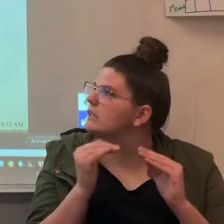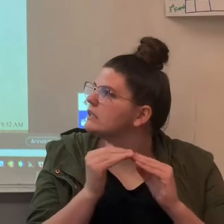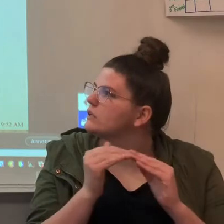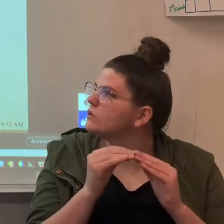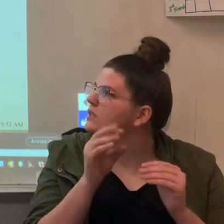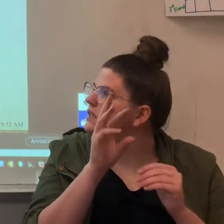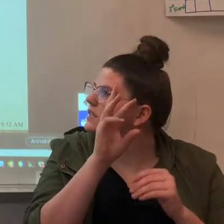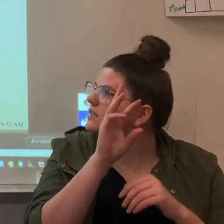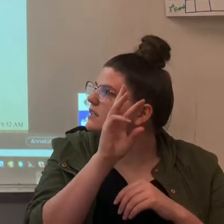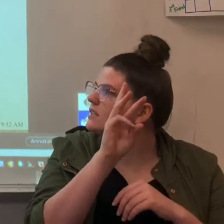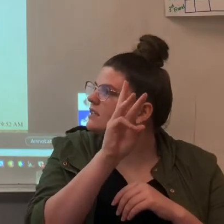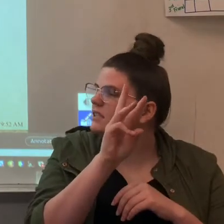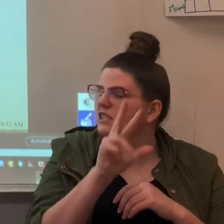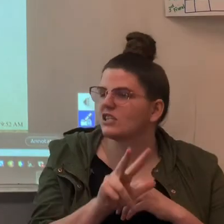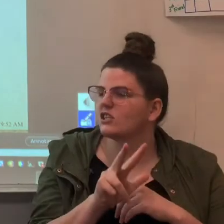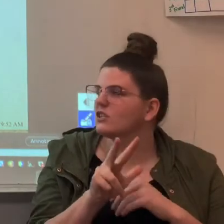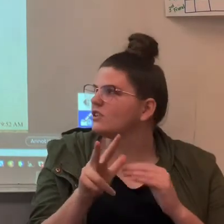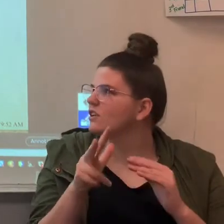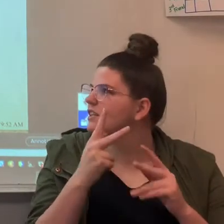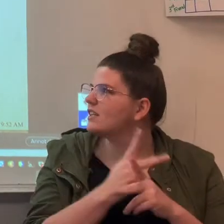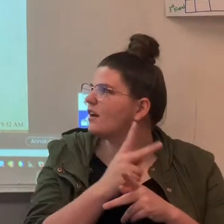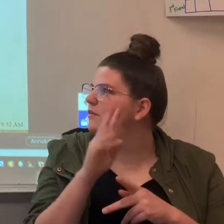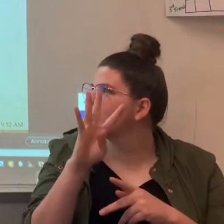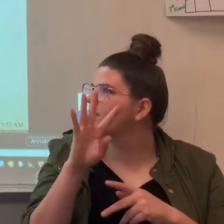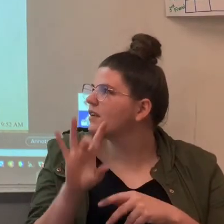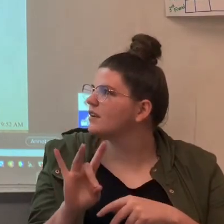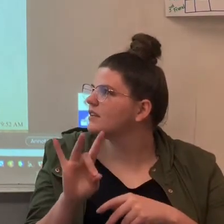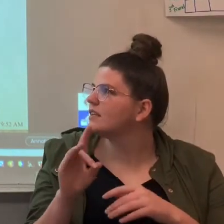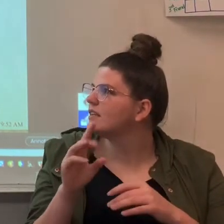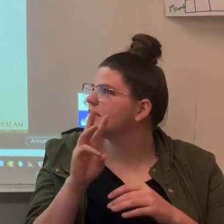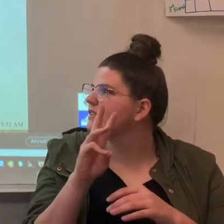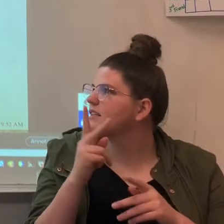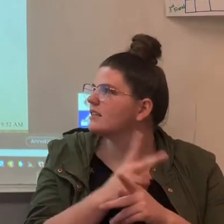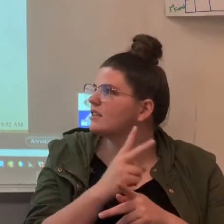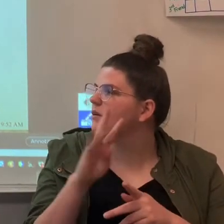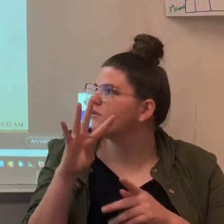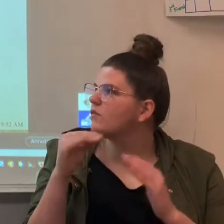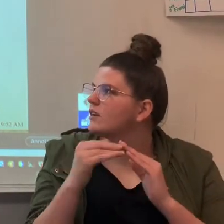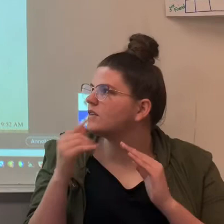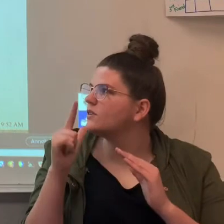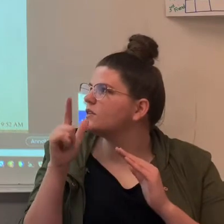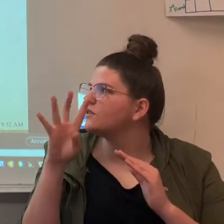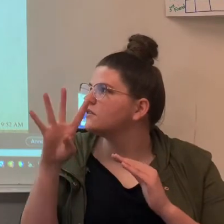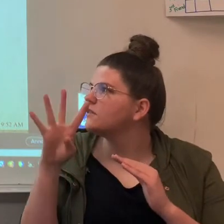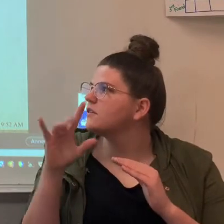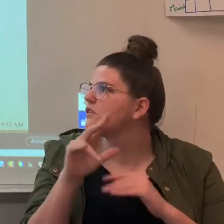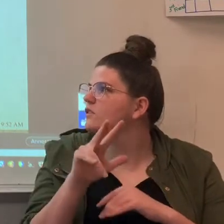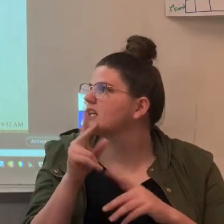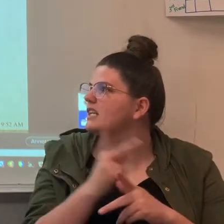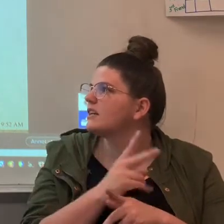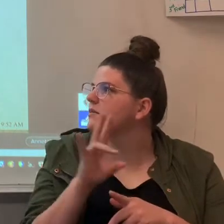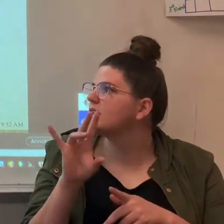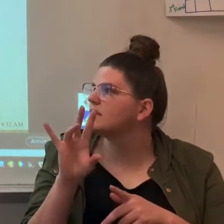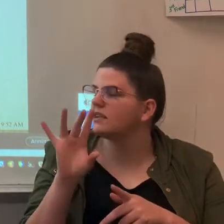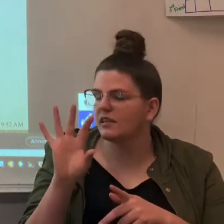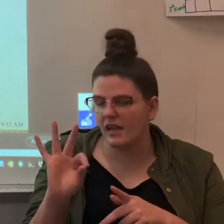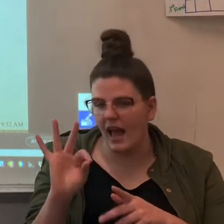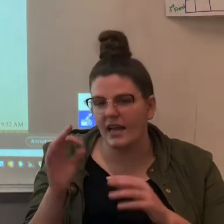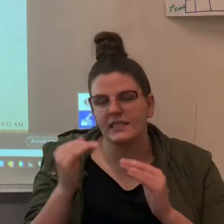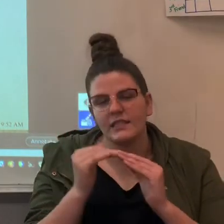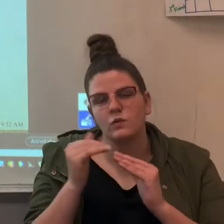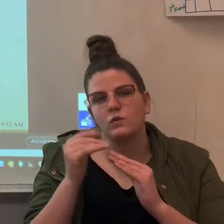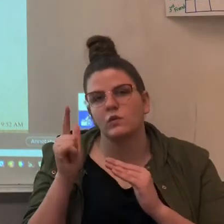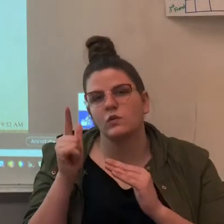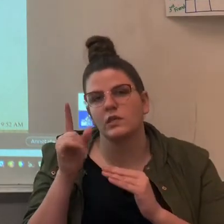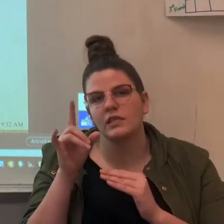that answer is. 6 times 4 is 24, and 3 times 9 is 27.